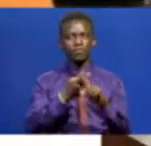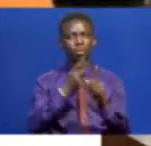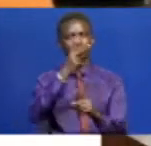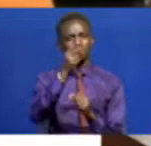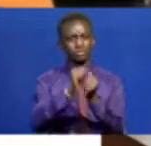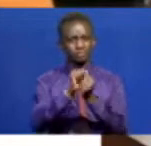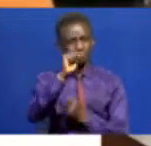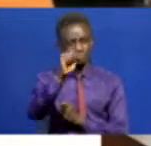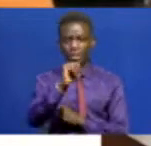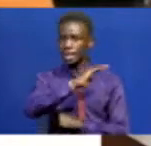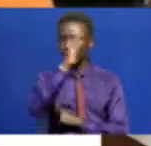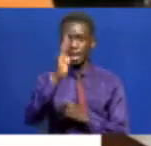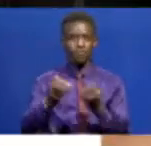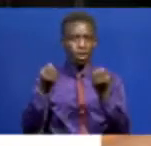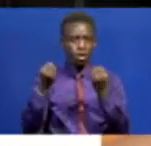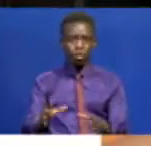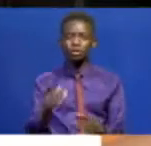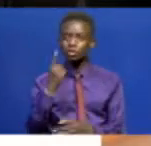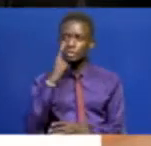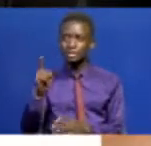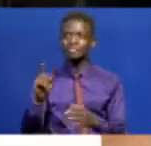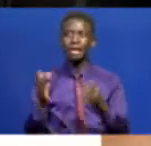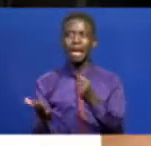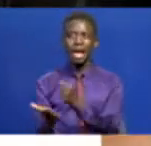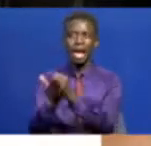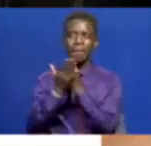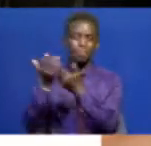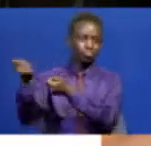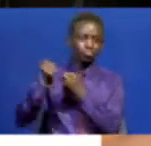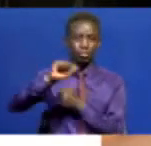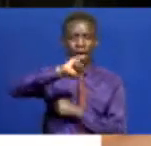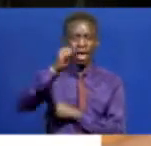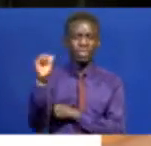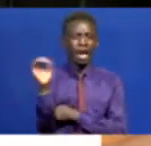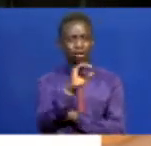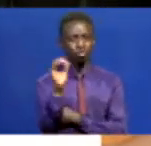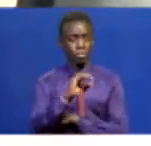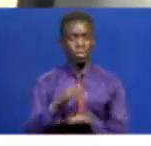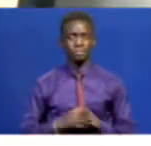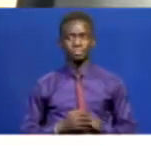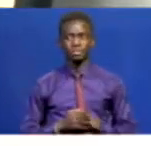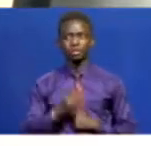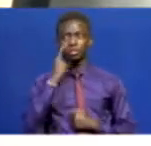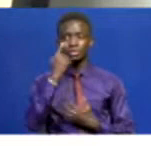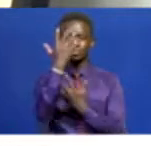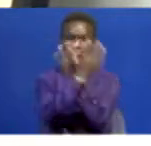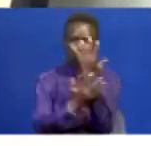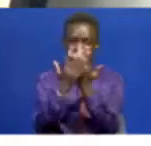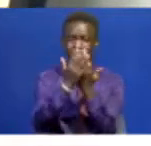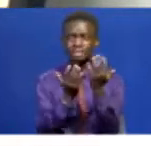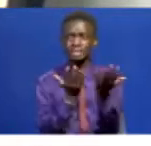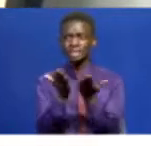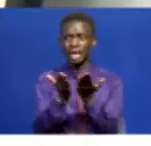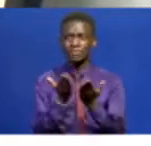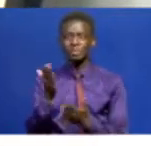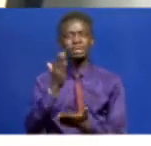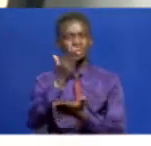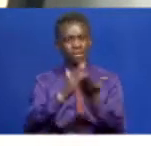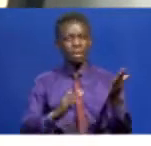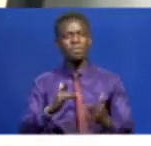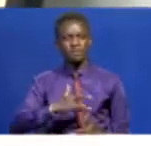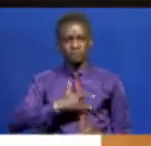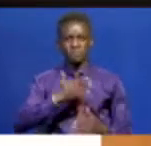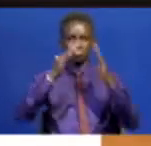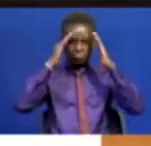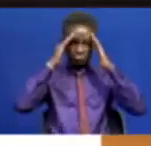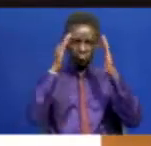also connect me to other customers. To some, cyber cafe services are still an option, but to others, they